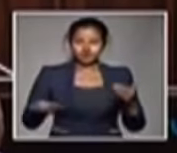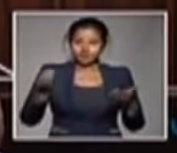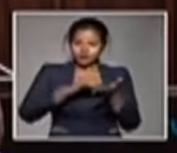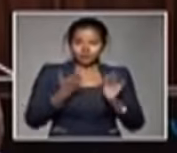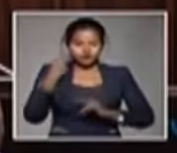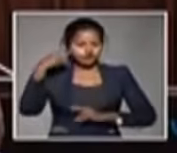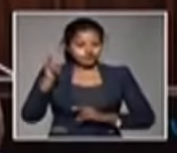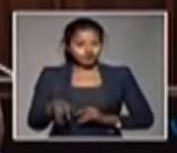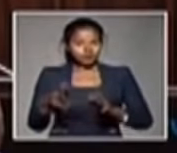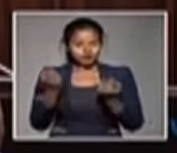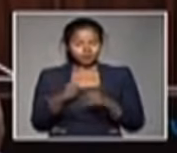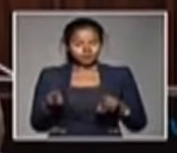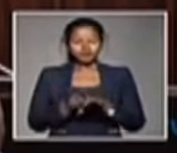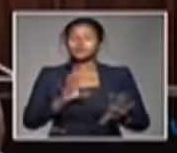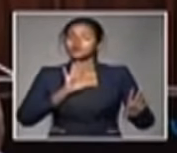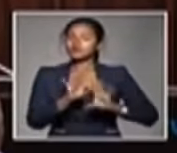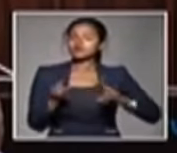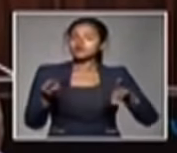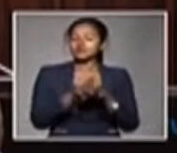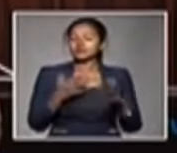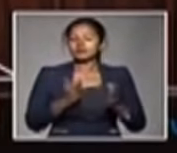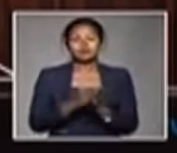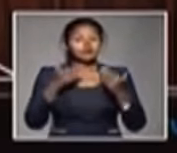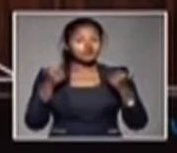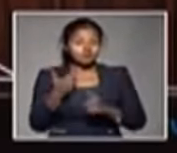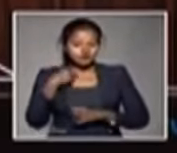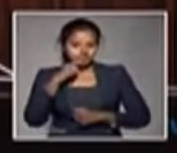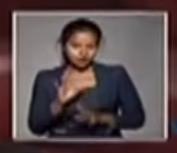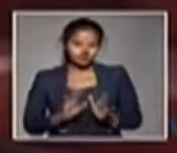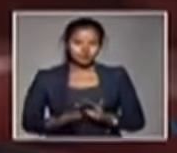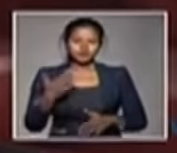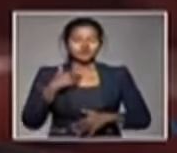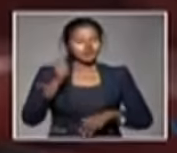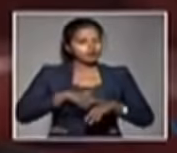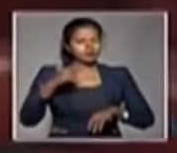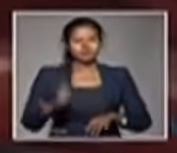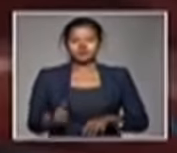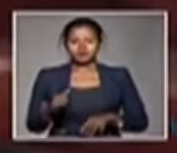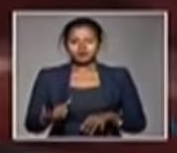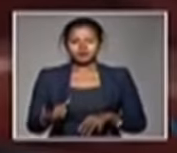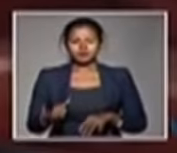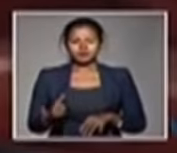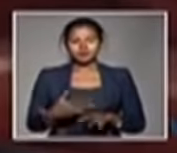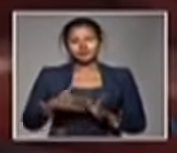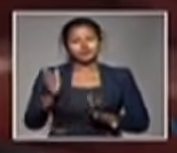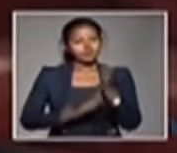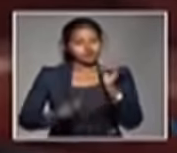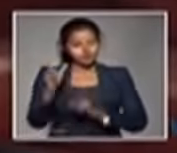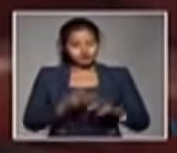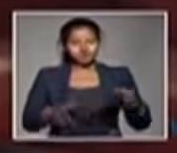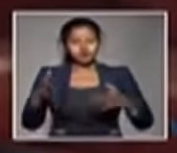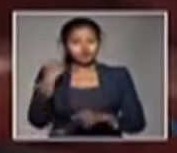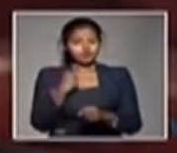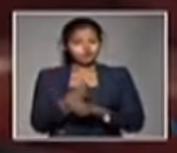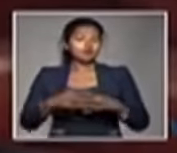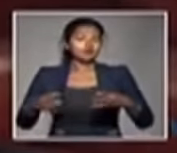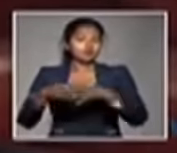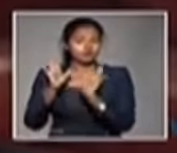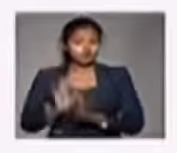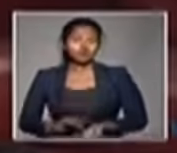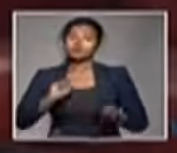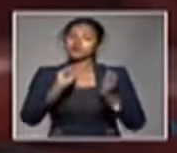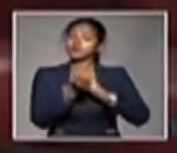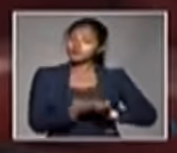the situation is rather grim. And it's unfortunate that the members from the government ranks are turning this